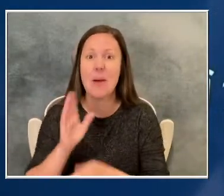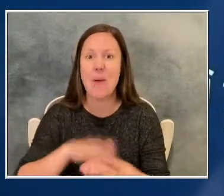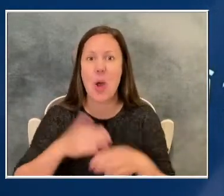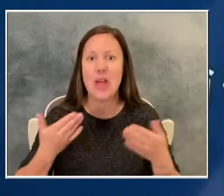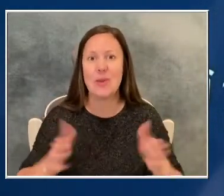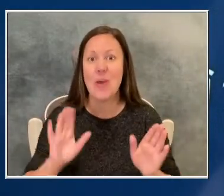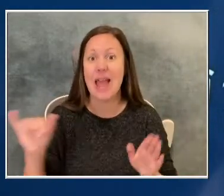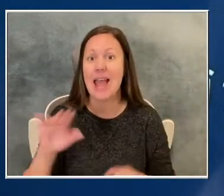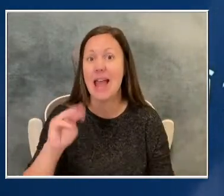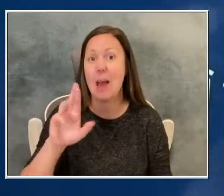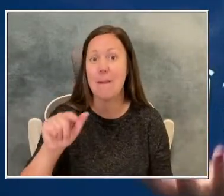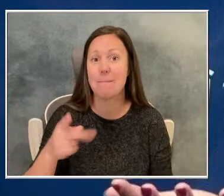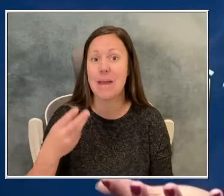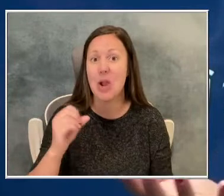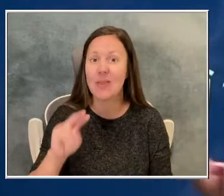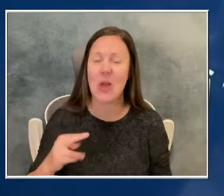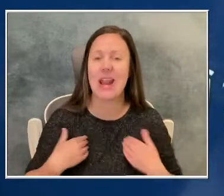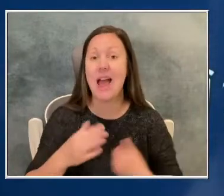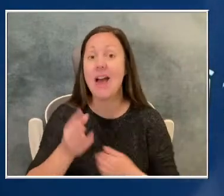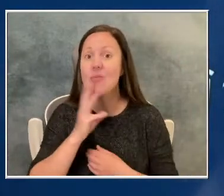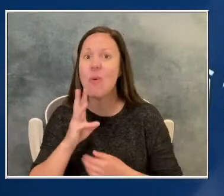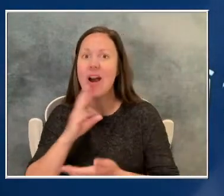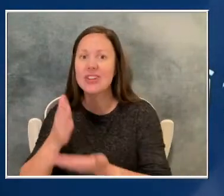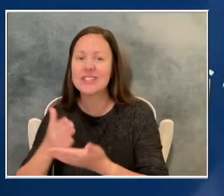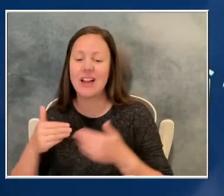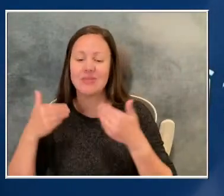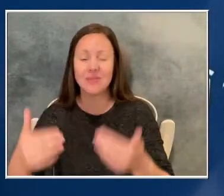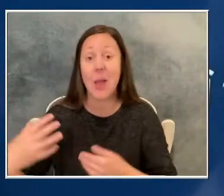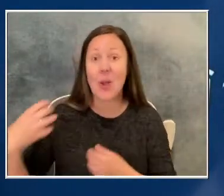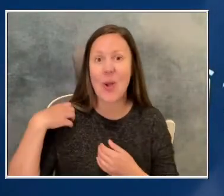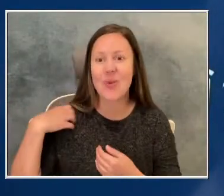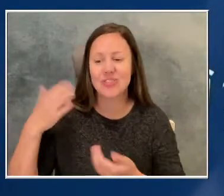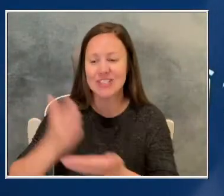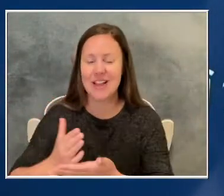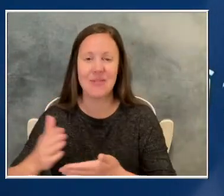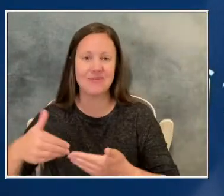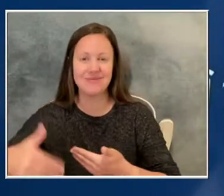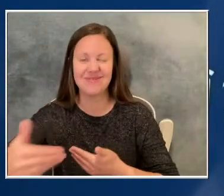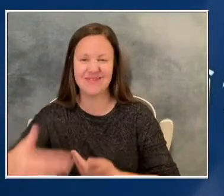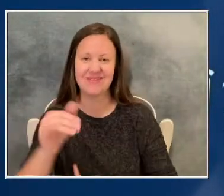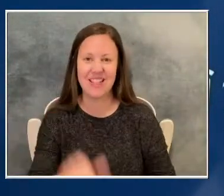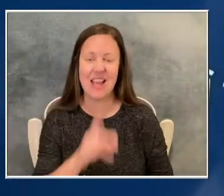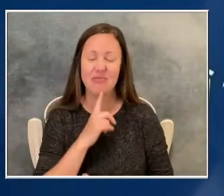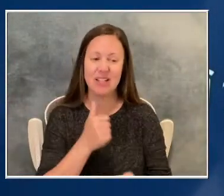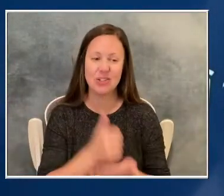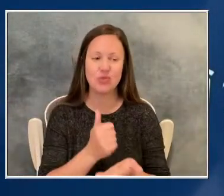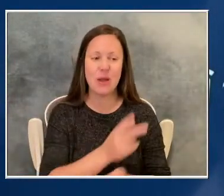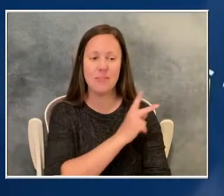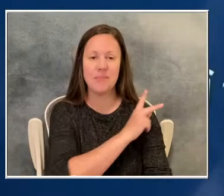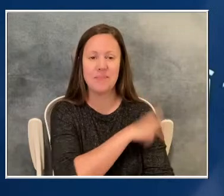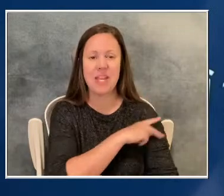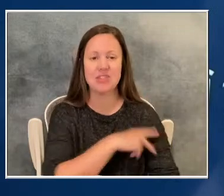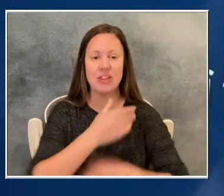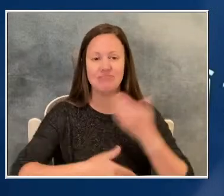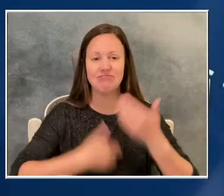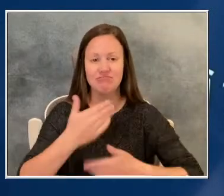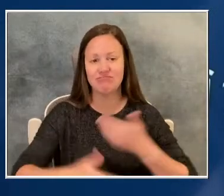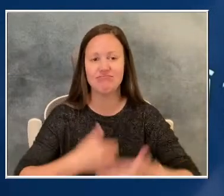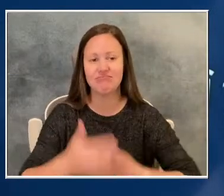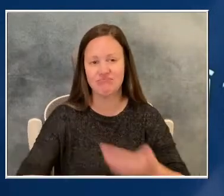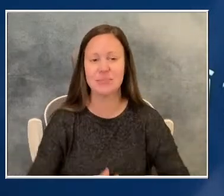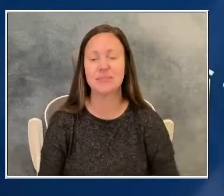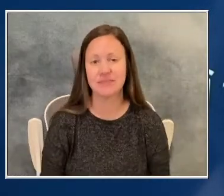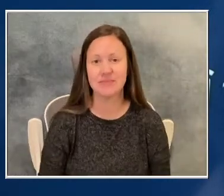station, there's coaches Yes. of all sorts along the way to help patients cross the finish line, so to speak, and then keep